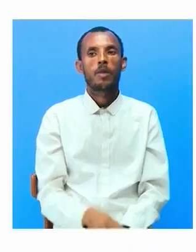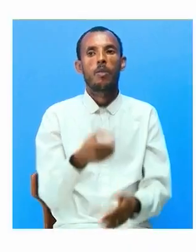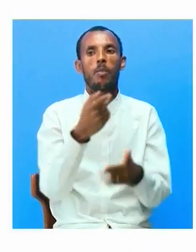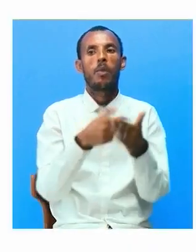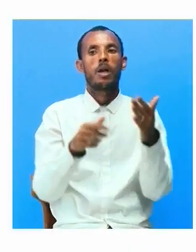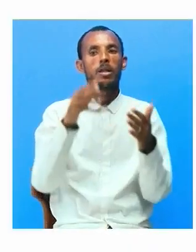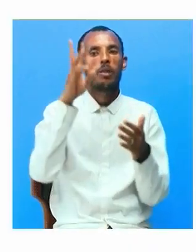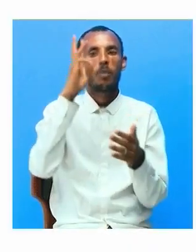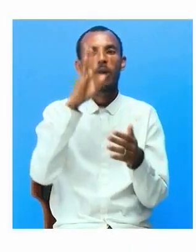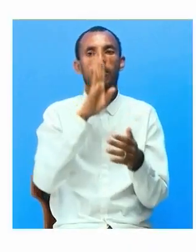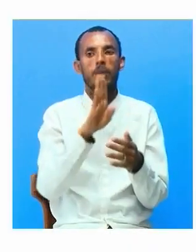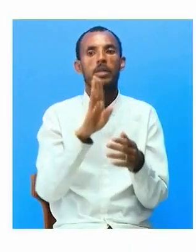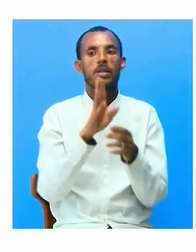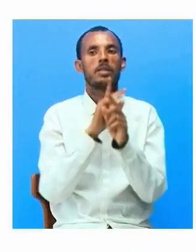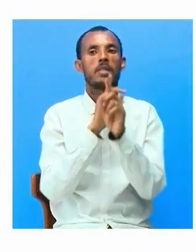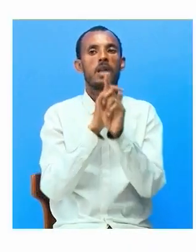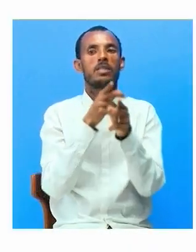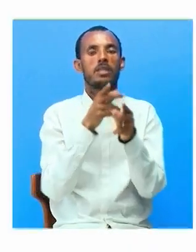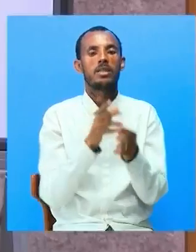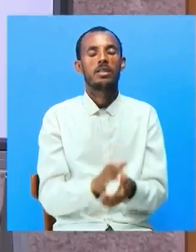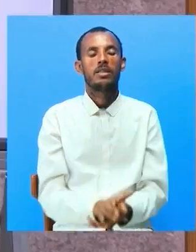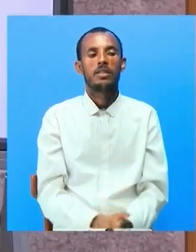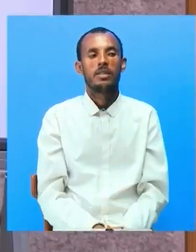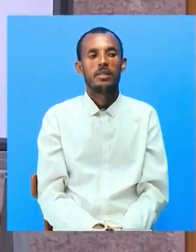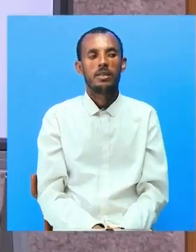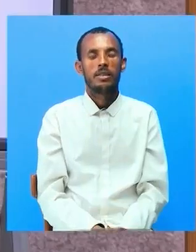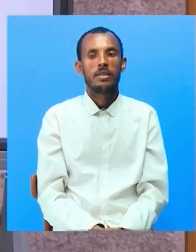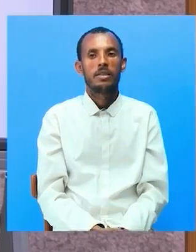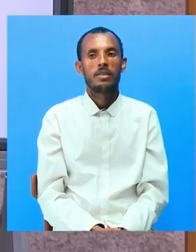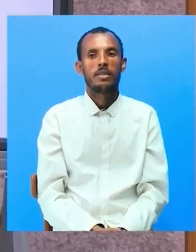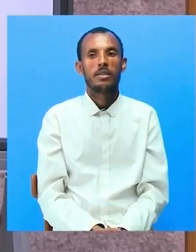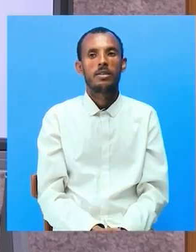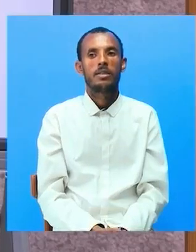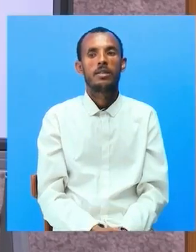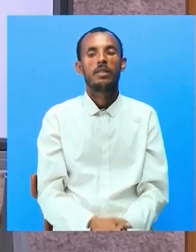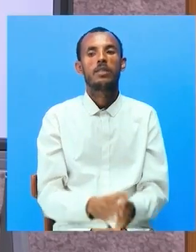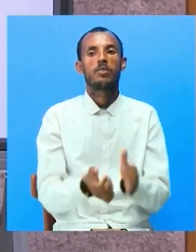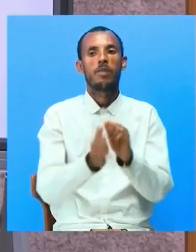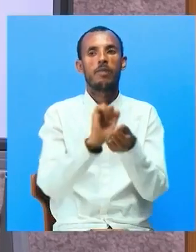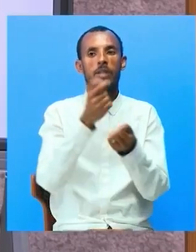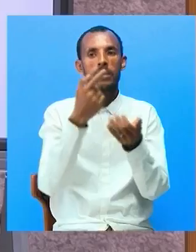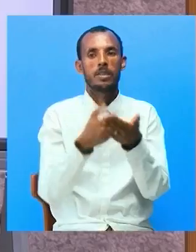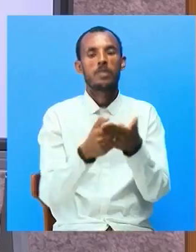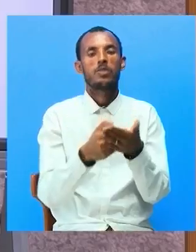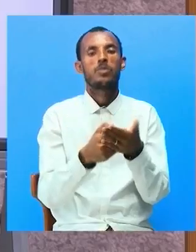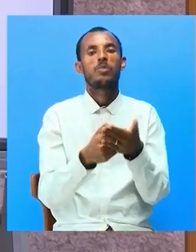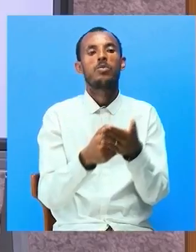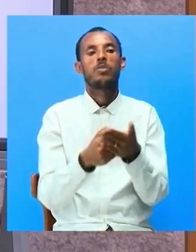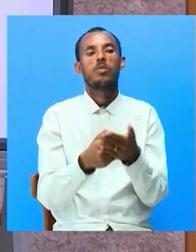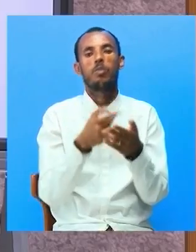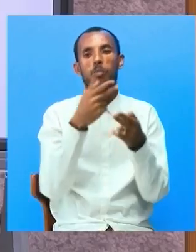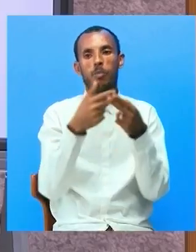What will be the answer? Let's convert this into product form.